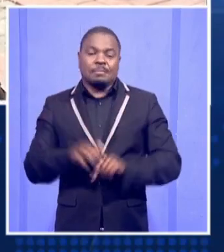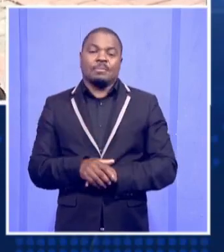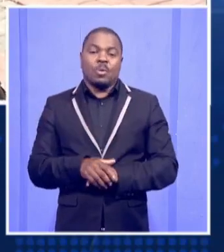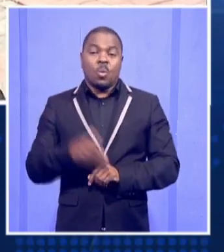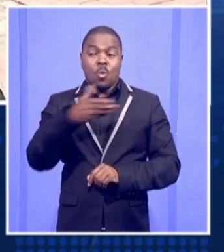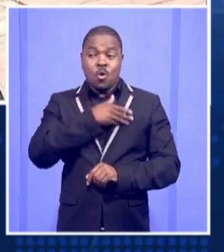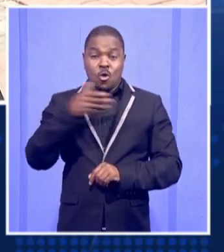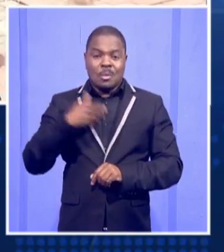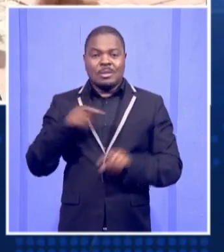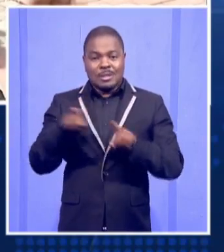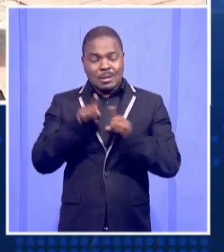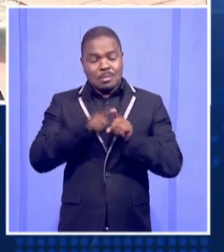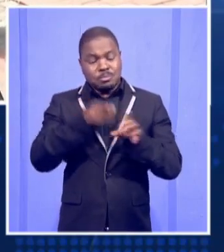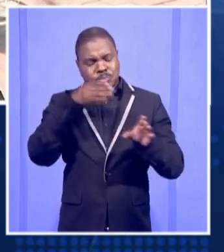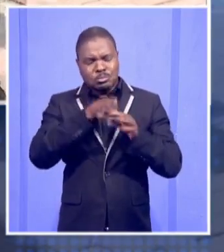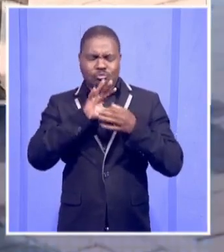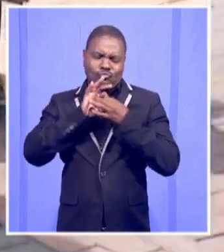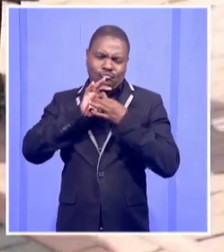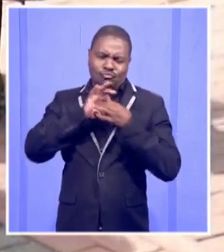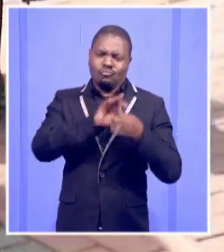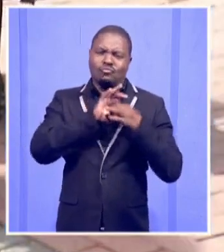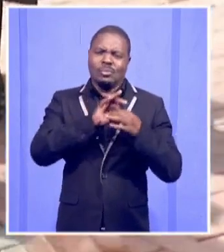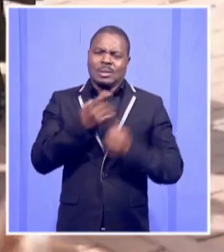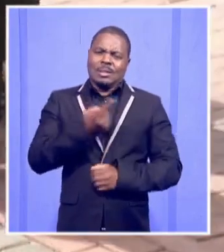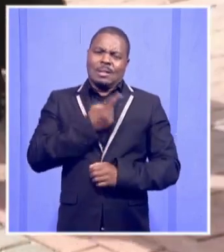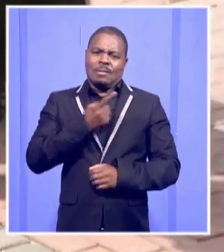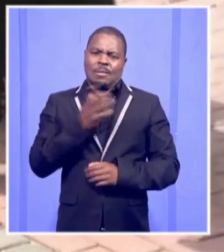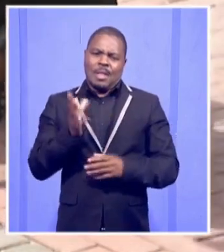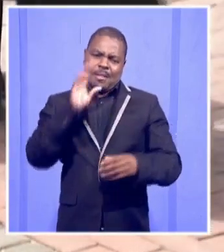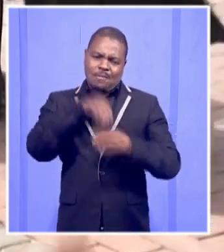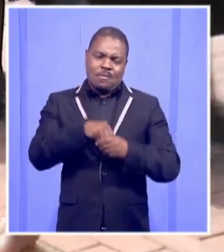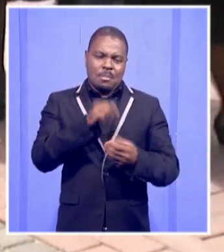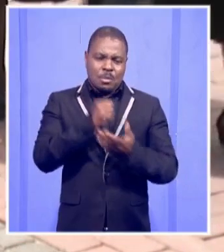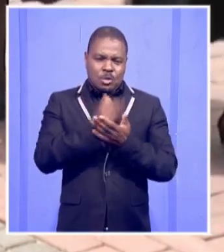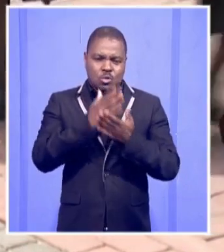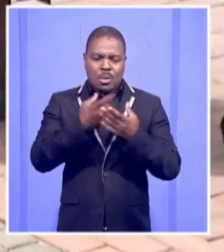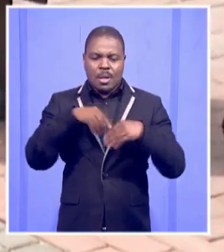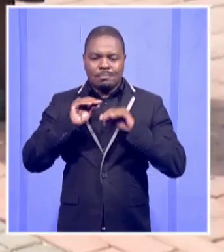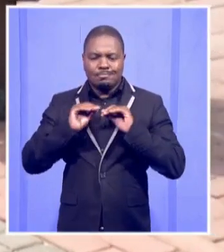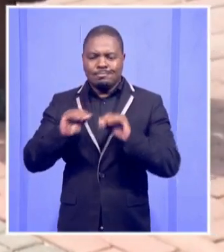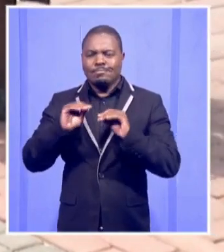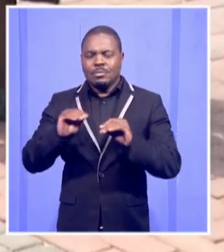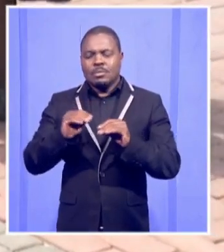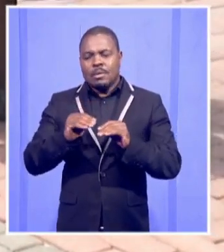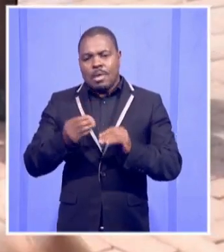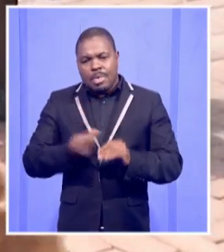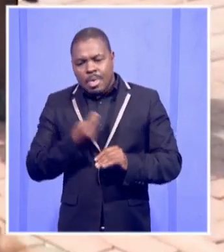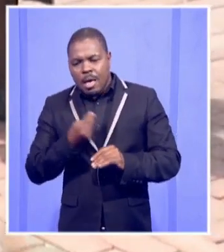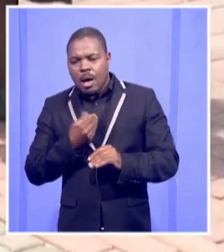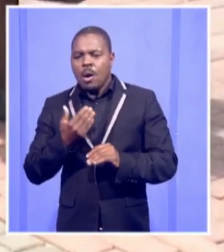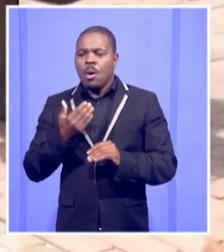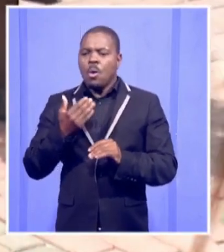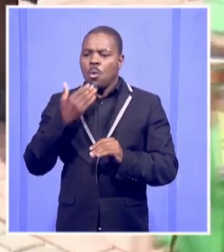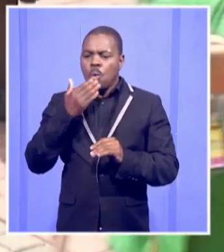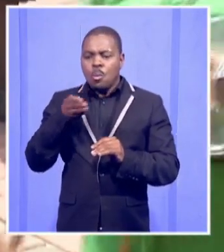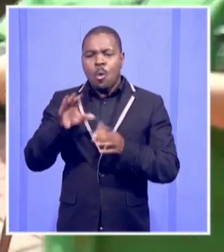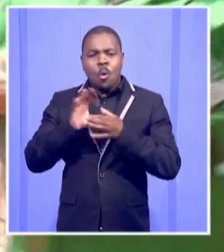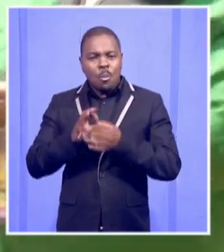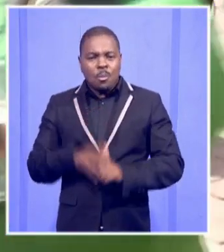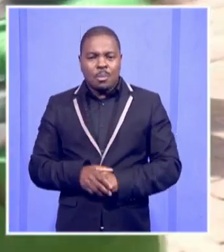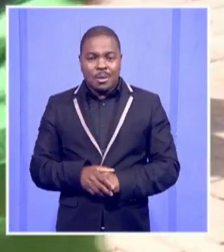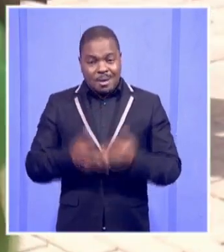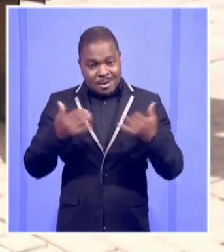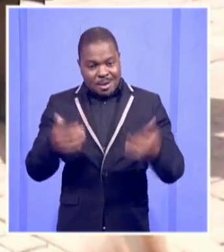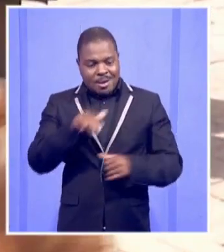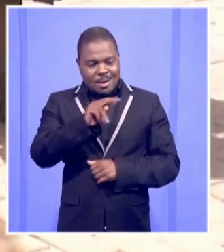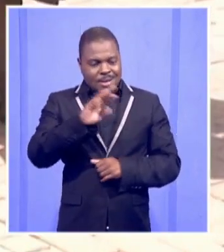women who dedicated themselves in ensuring that they educate all those young ones that left their homes. And this is what has made the